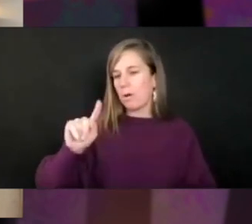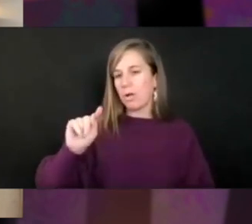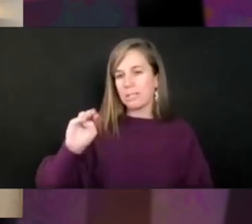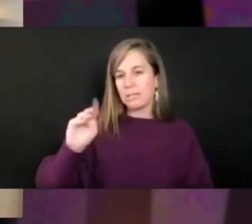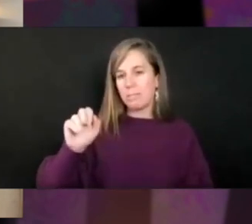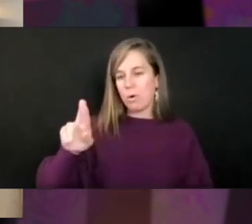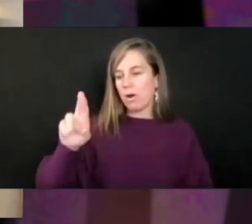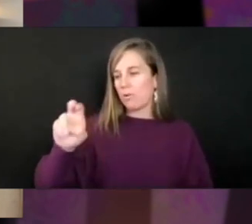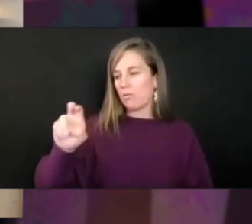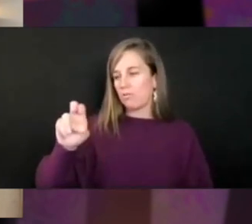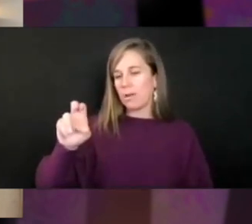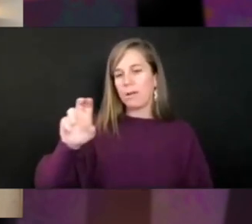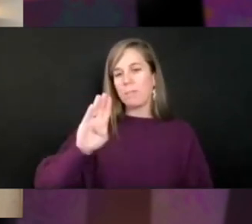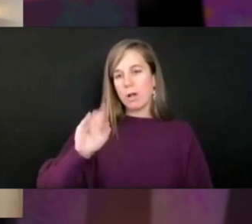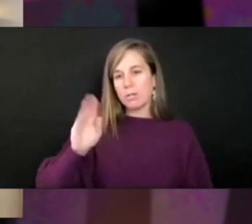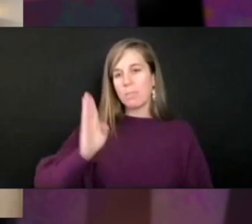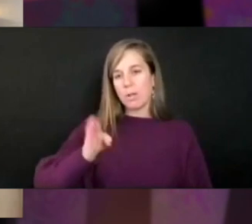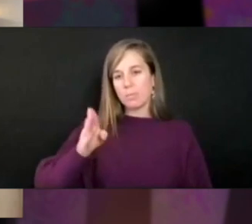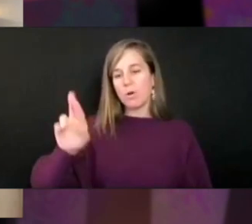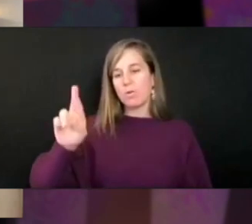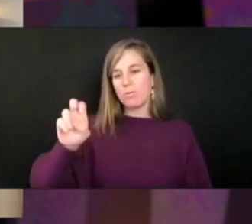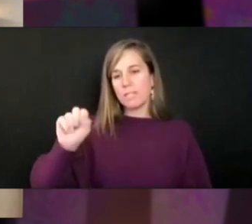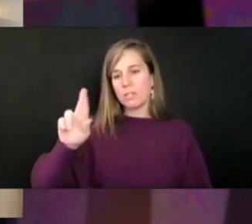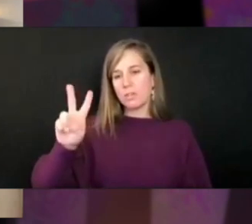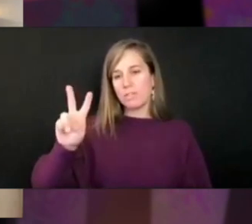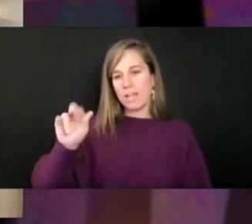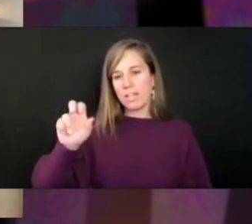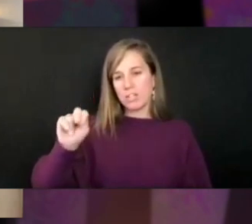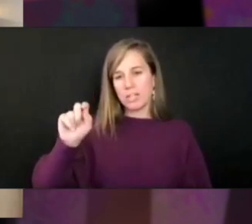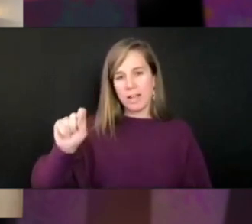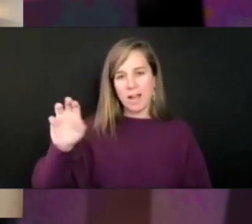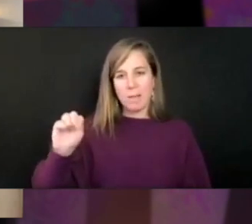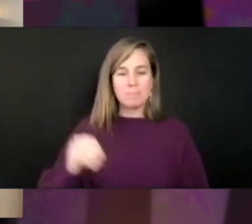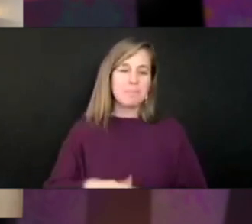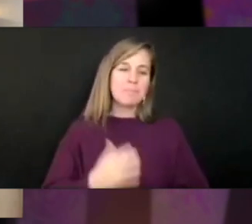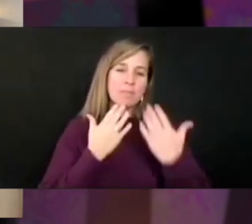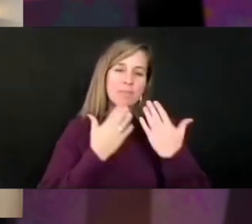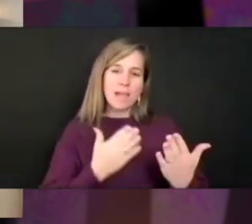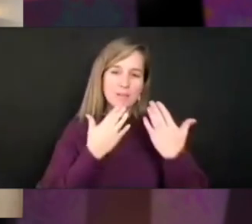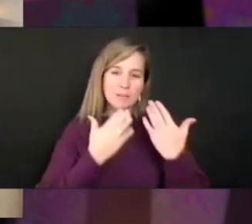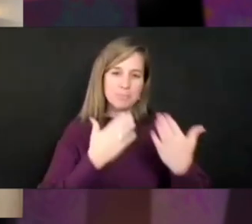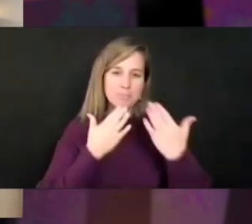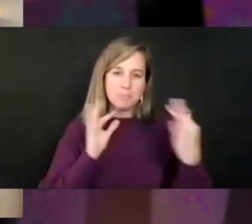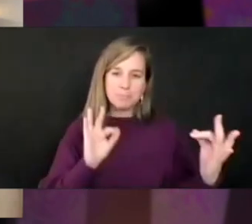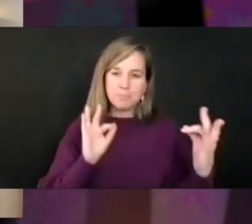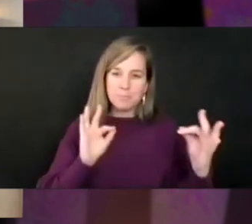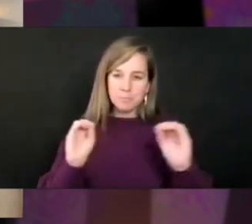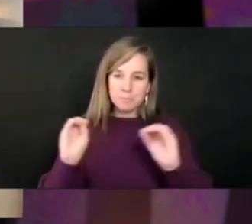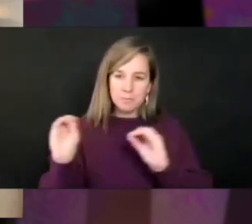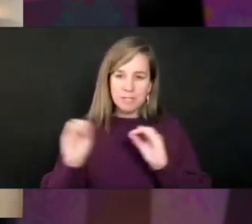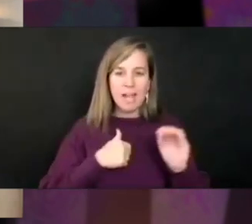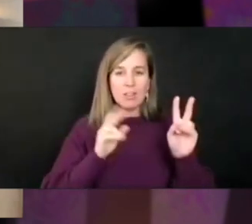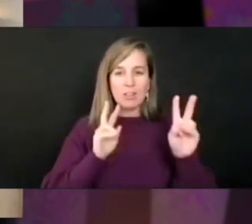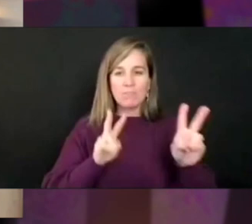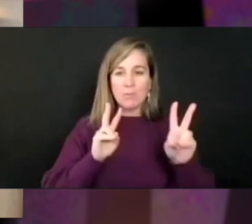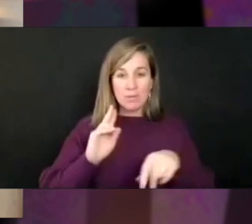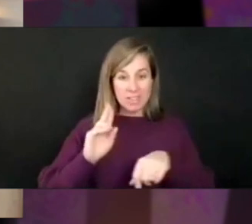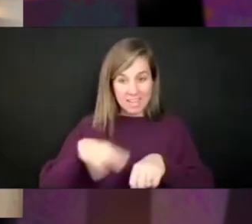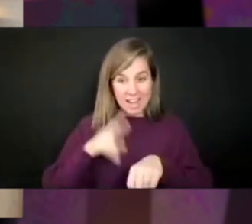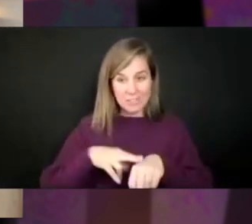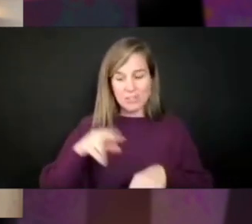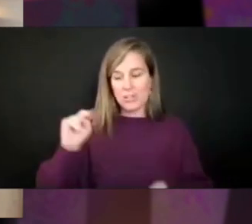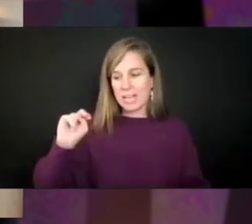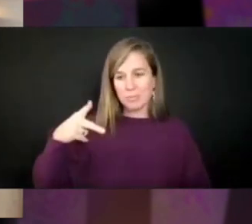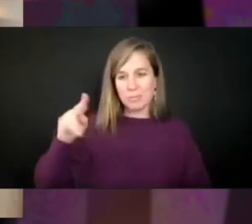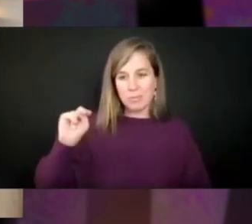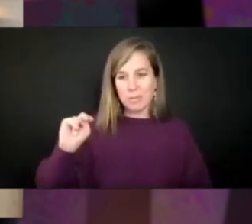baltimorereservation.com. Excellent. Perfect. Perfect. Well, thank you so much. And I look forward to the National Performance Network partners and